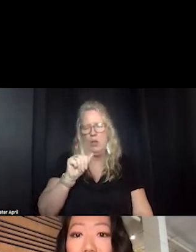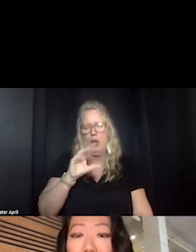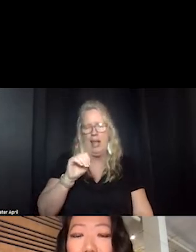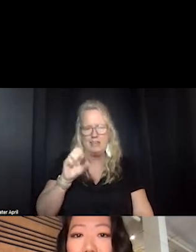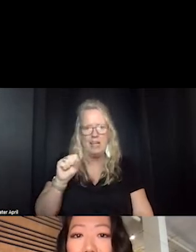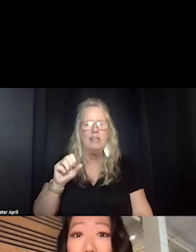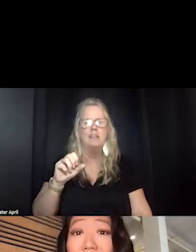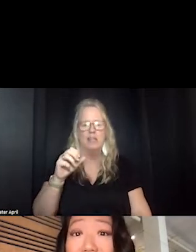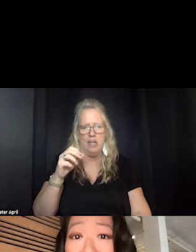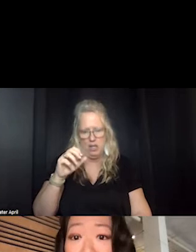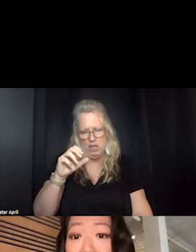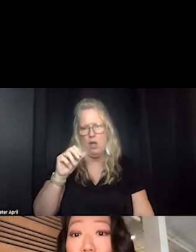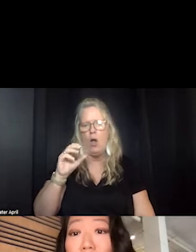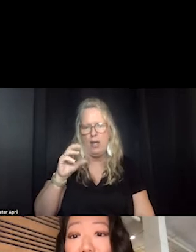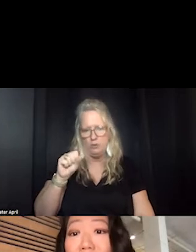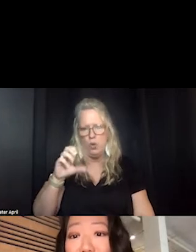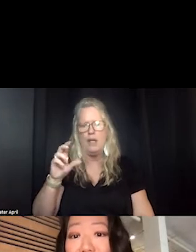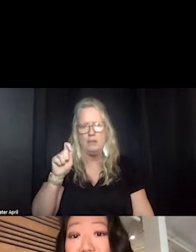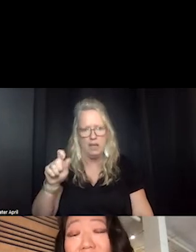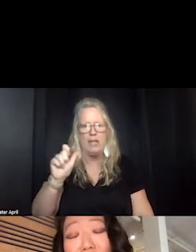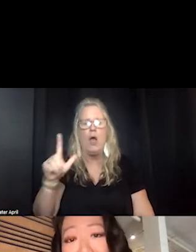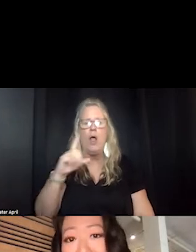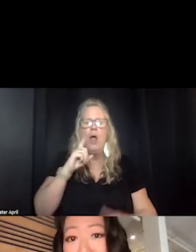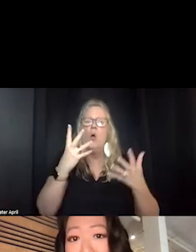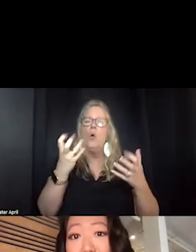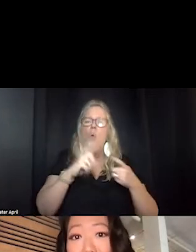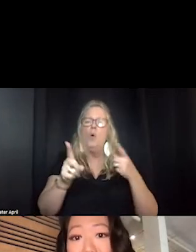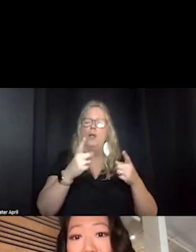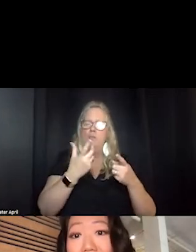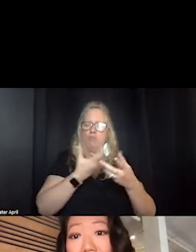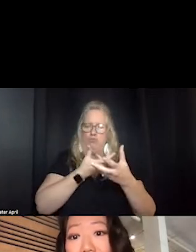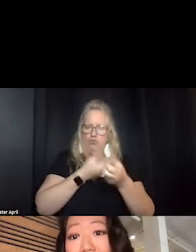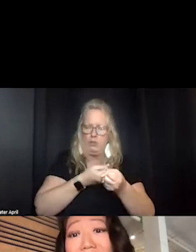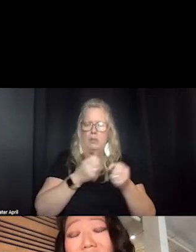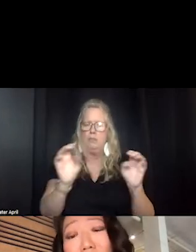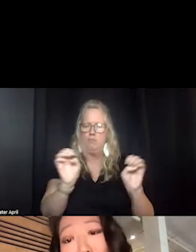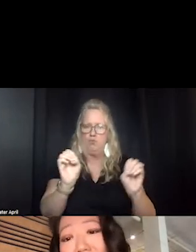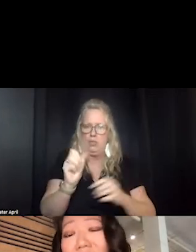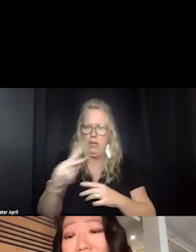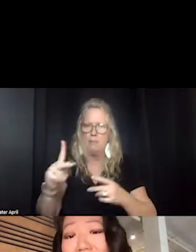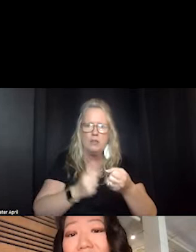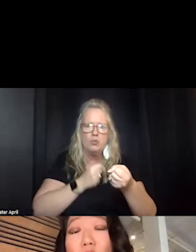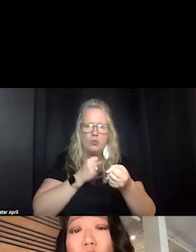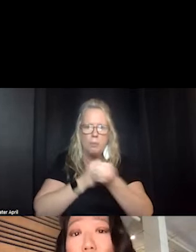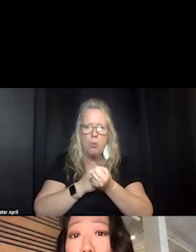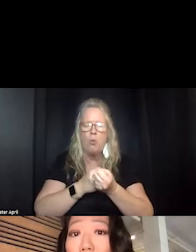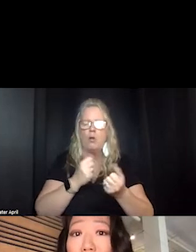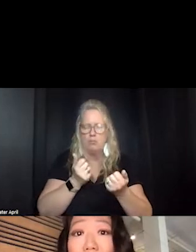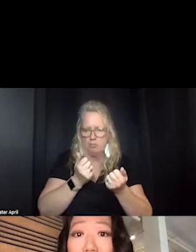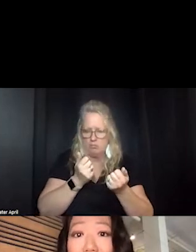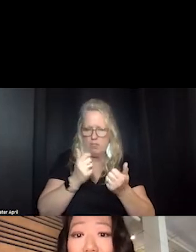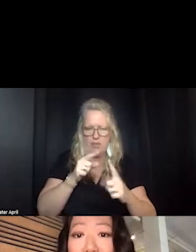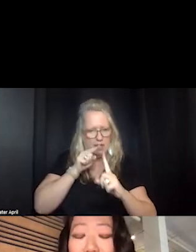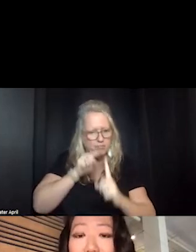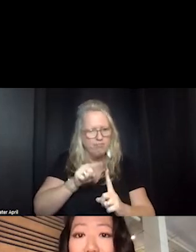hello@accessos.io. We invite you to join our mission to be the trusted go-to emergency app and support a cause core to